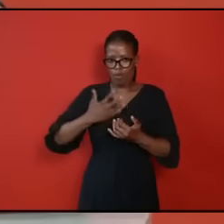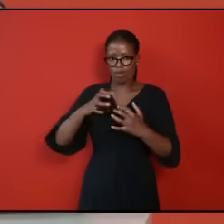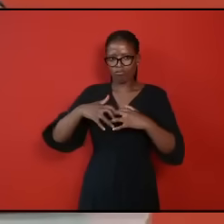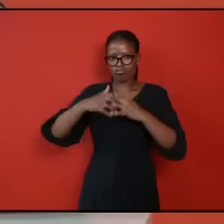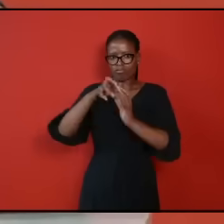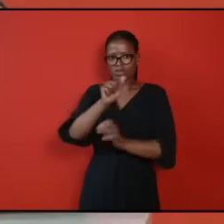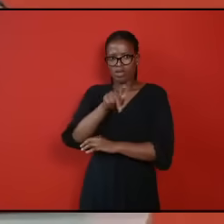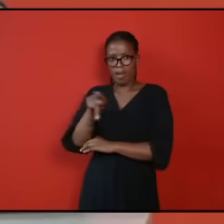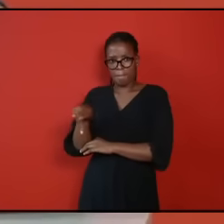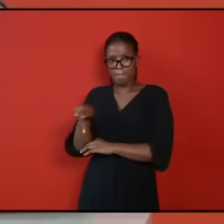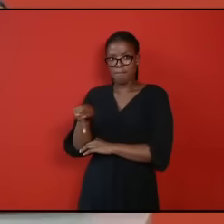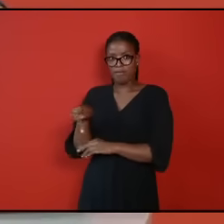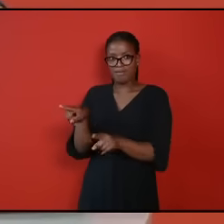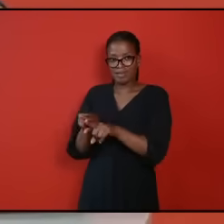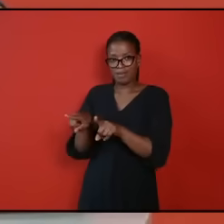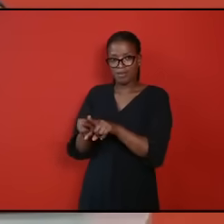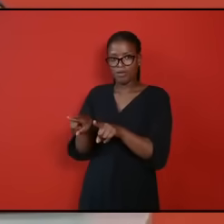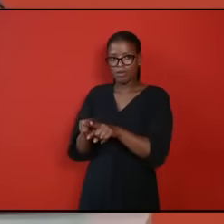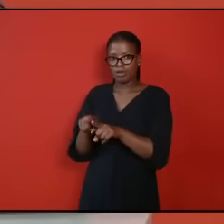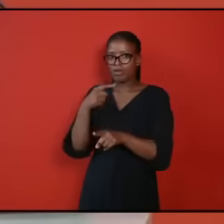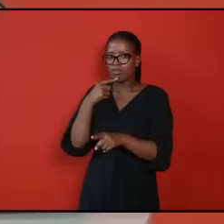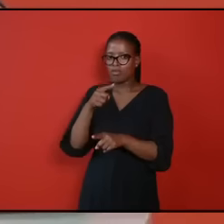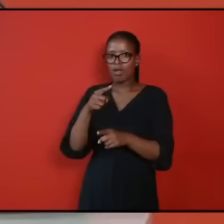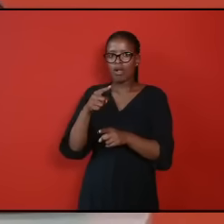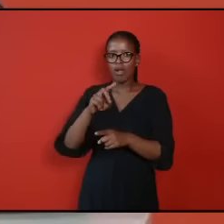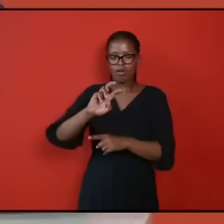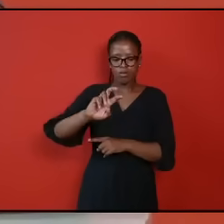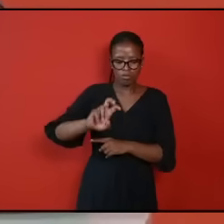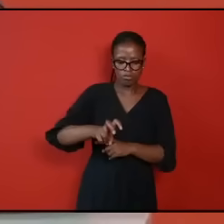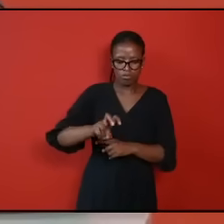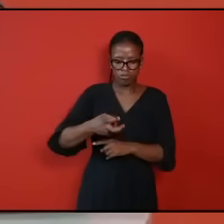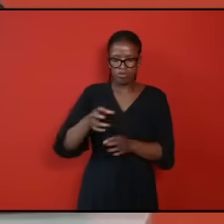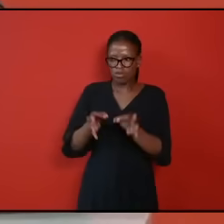them, the party lost dismally.